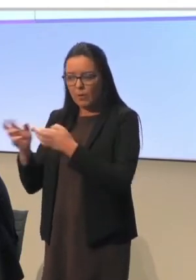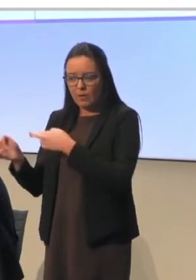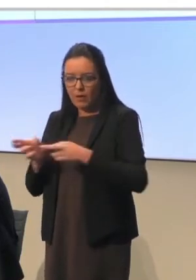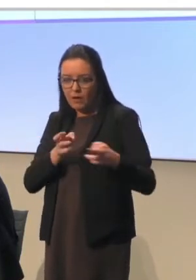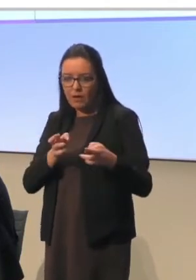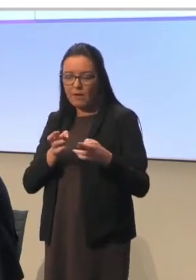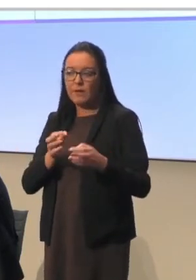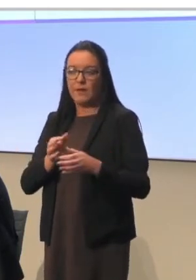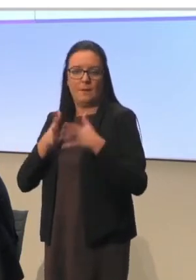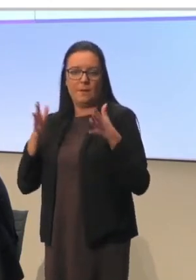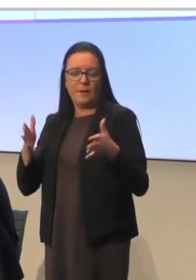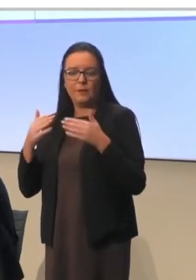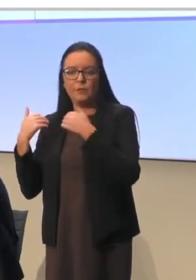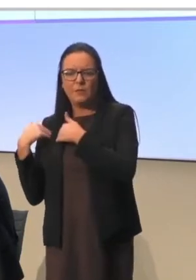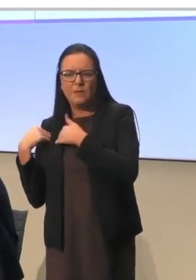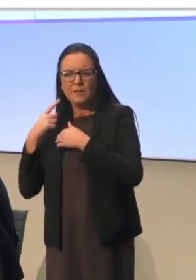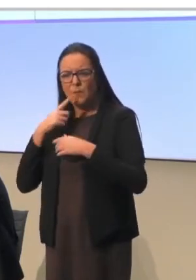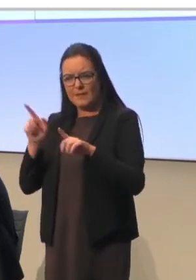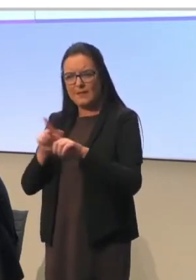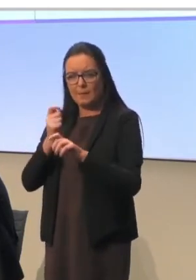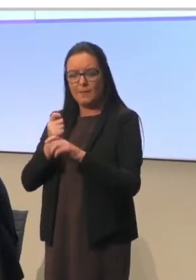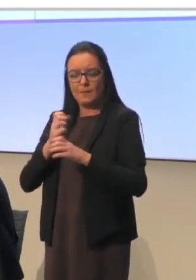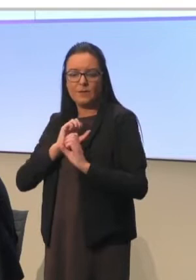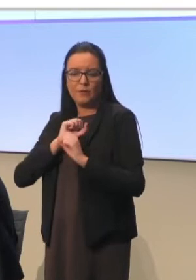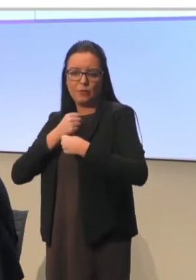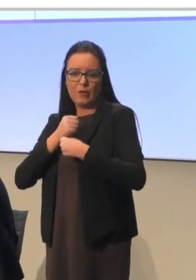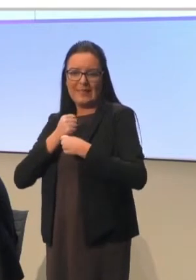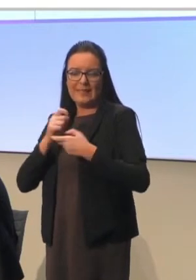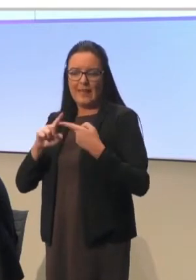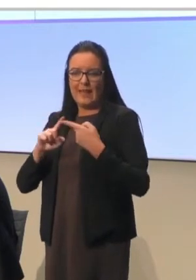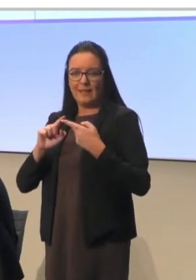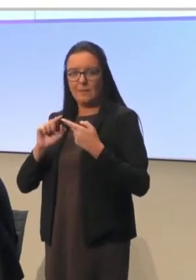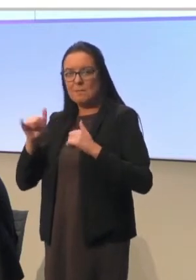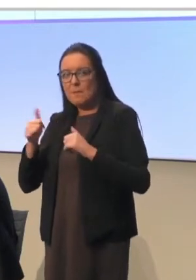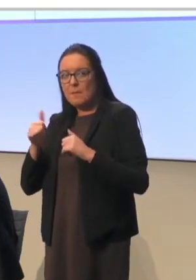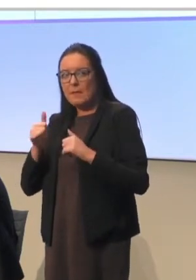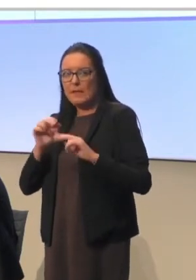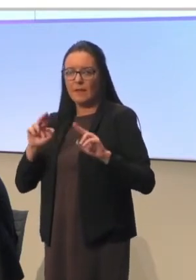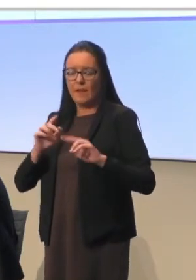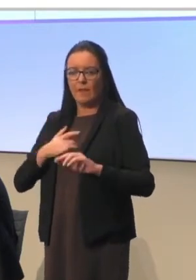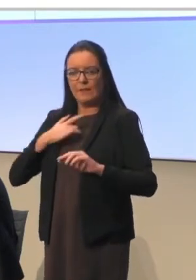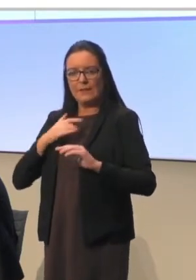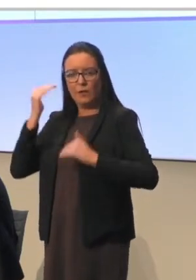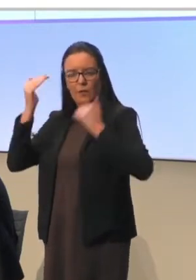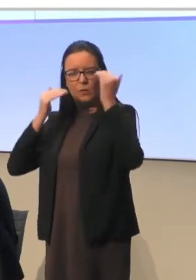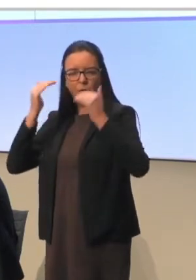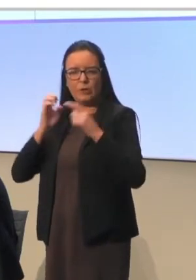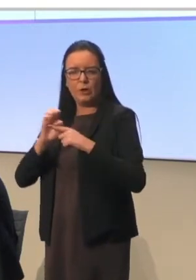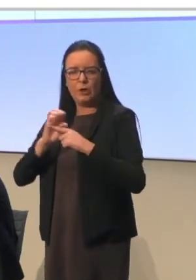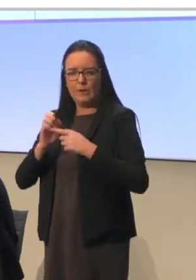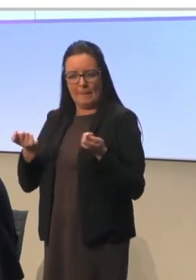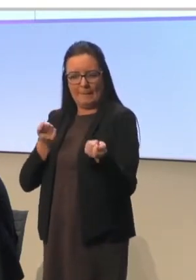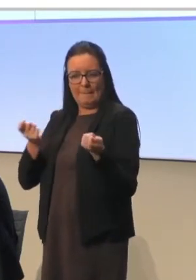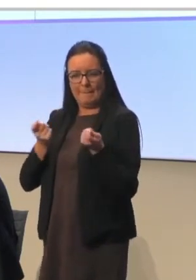and stress that maybe come with adult life, and that they themselves might not be mature enough to navigate all of this.